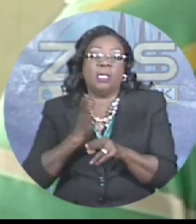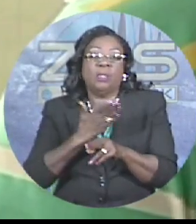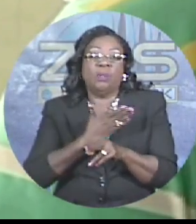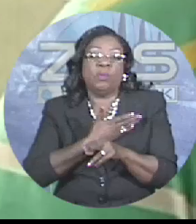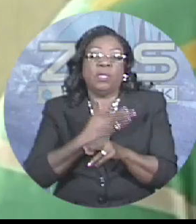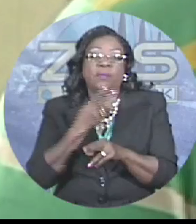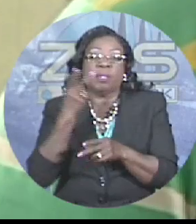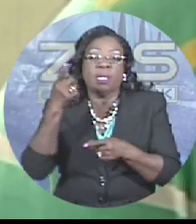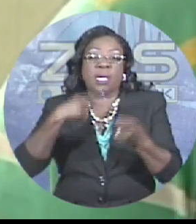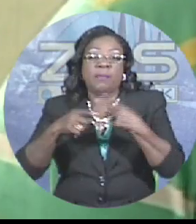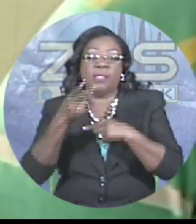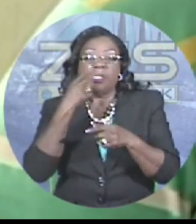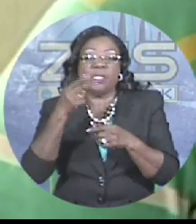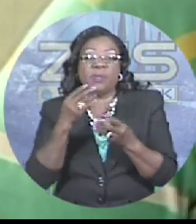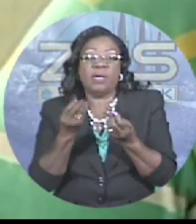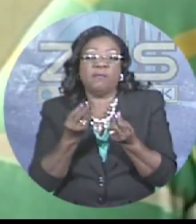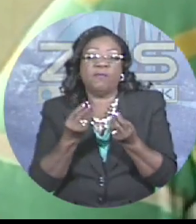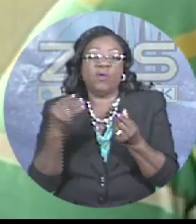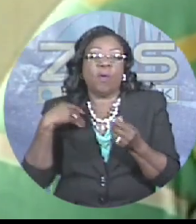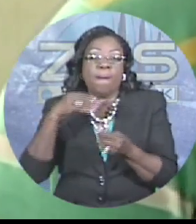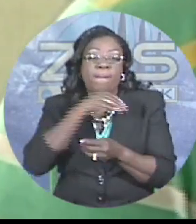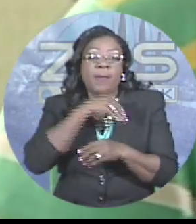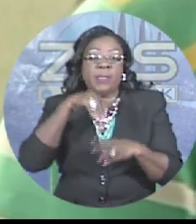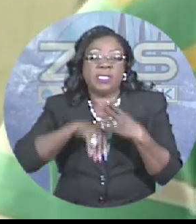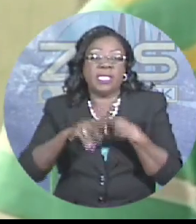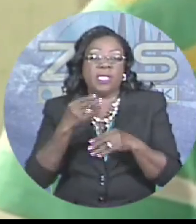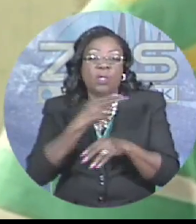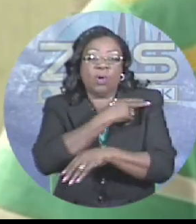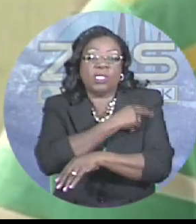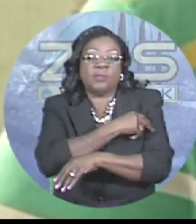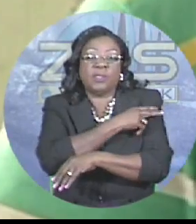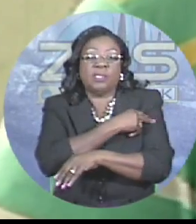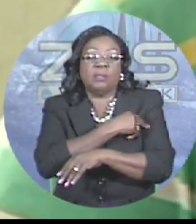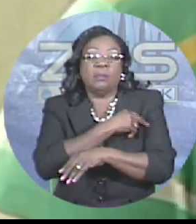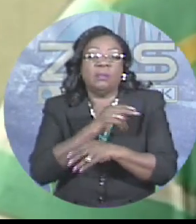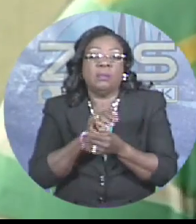to see it. We have a few members that is in here, and